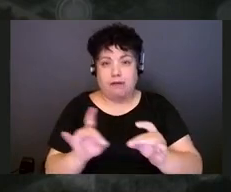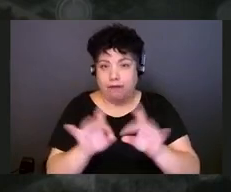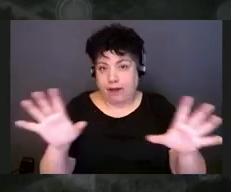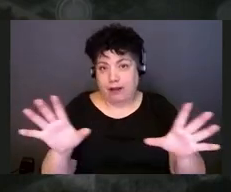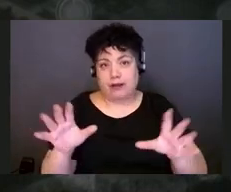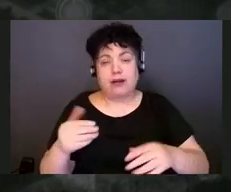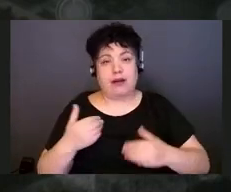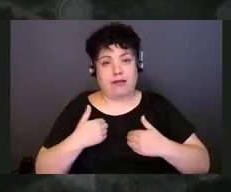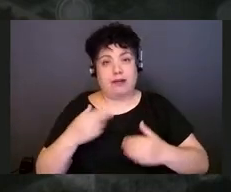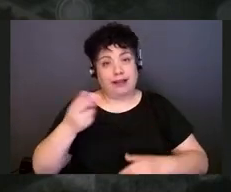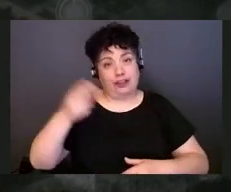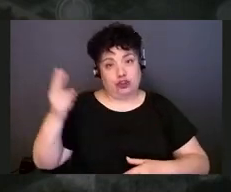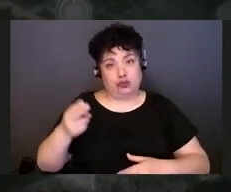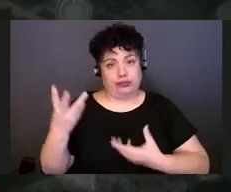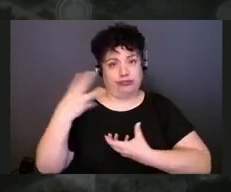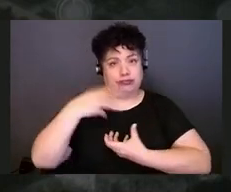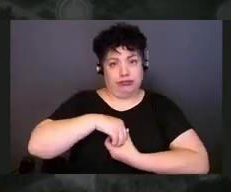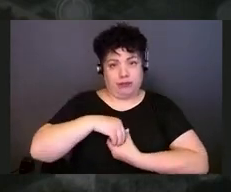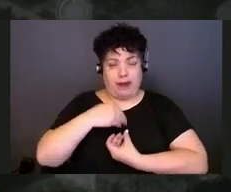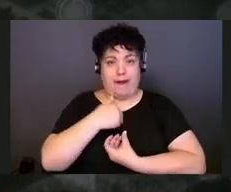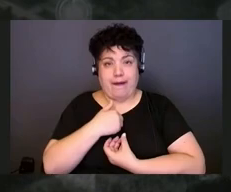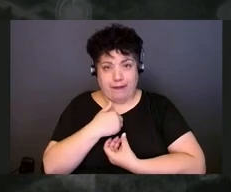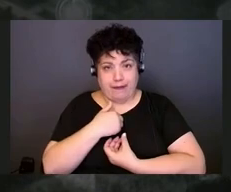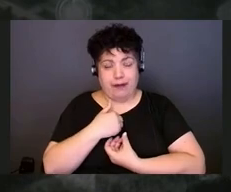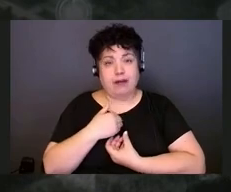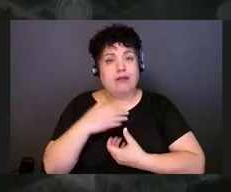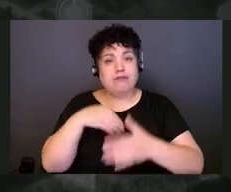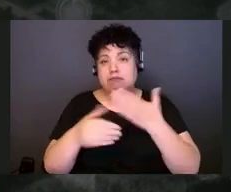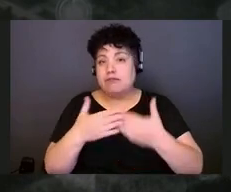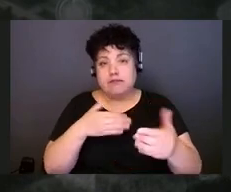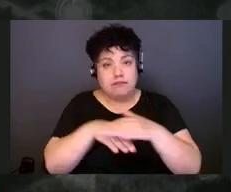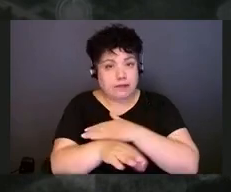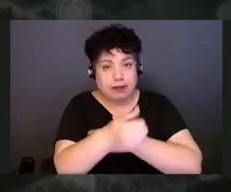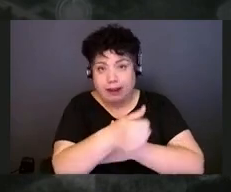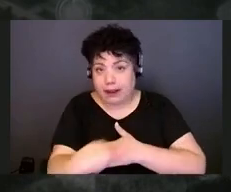with us when we enter any room, any